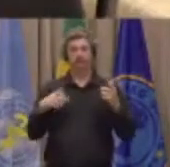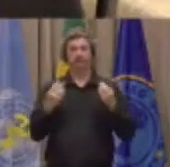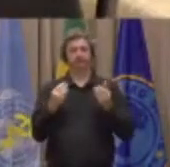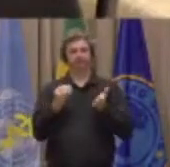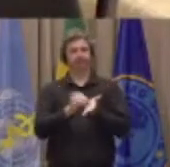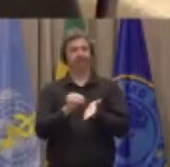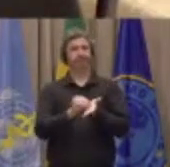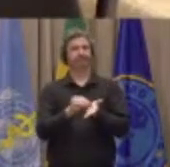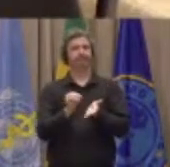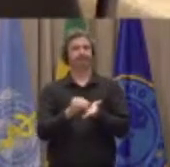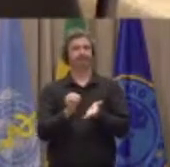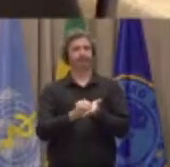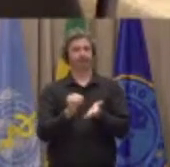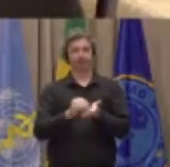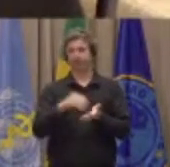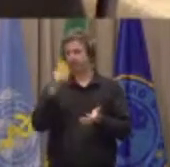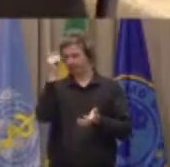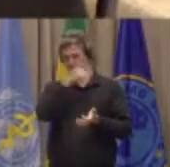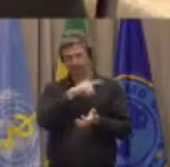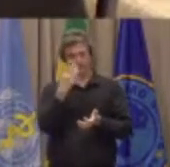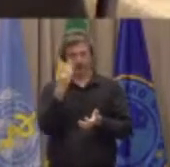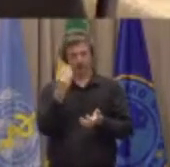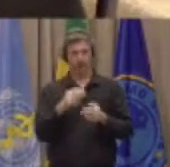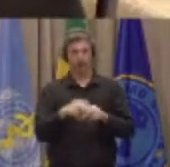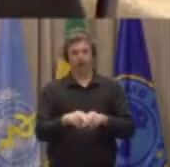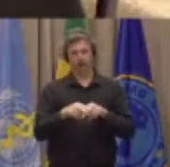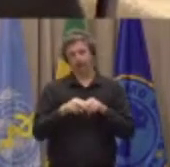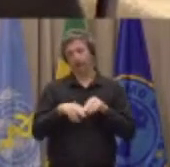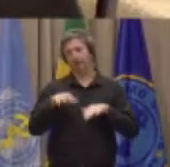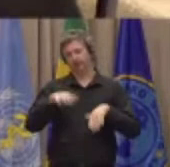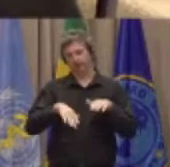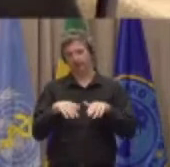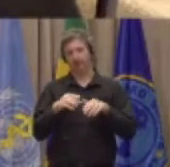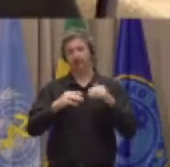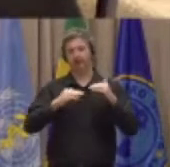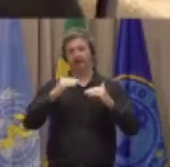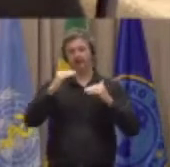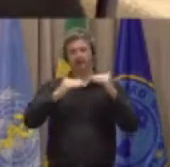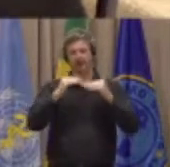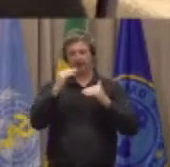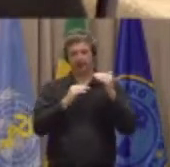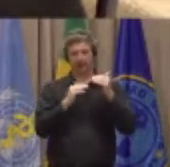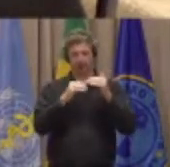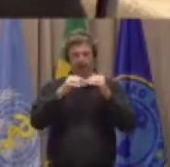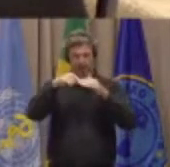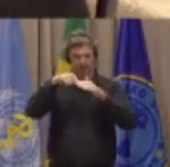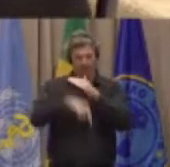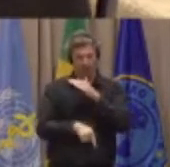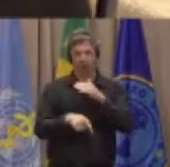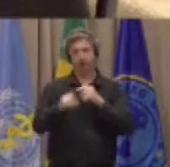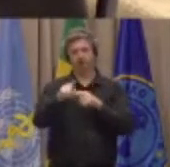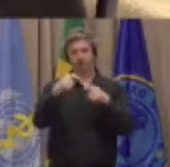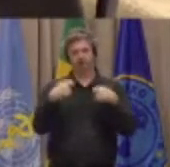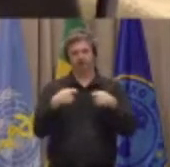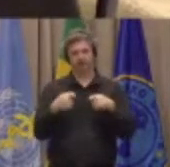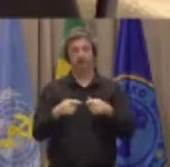that have some gaps. It's very hard to work because of the level